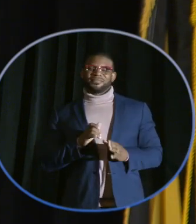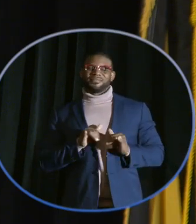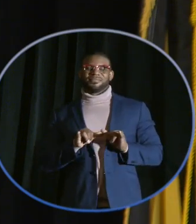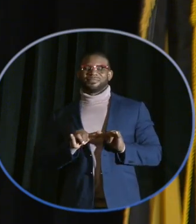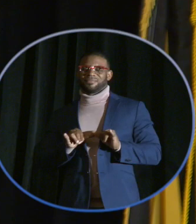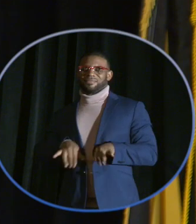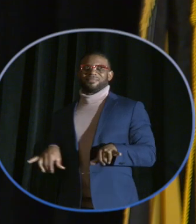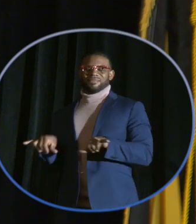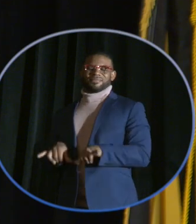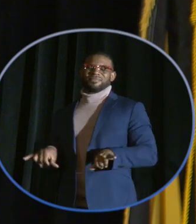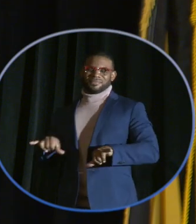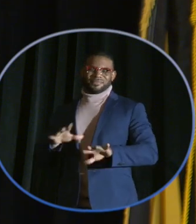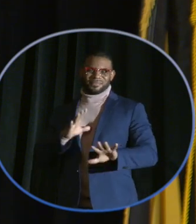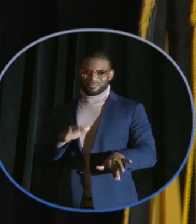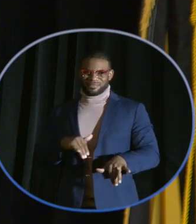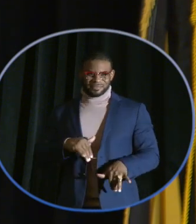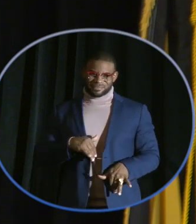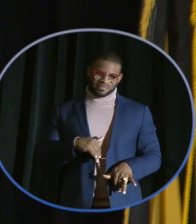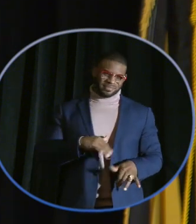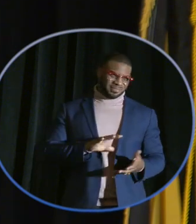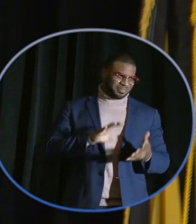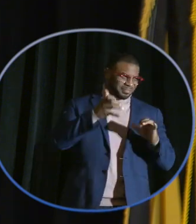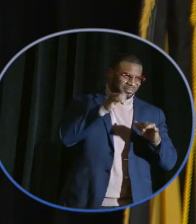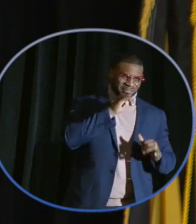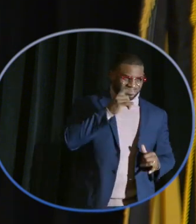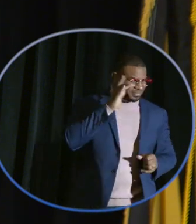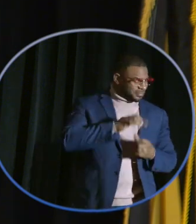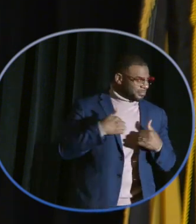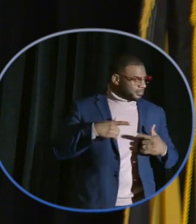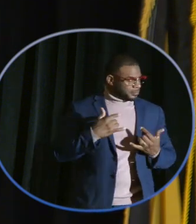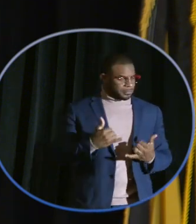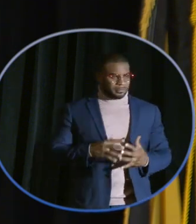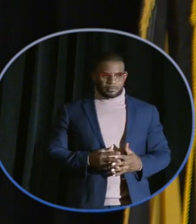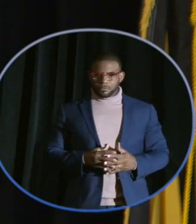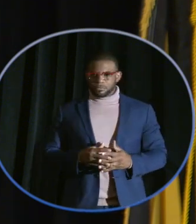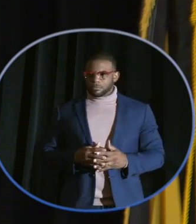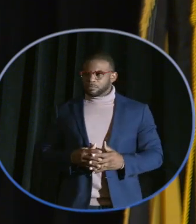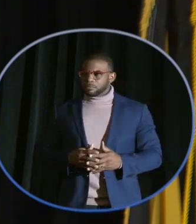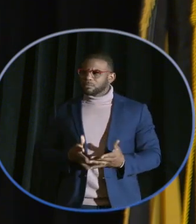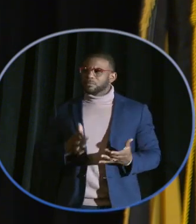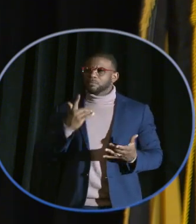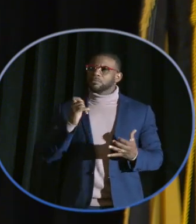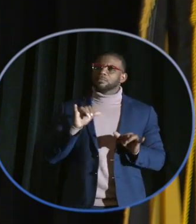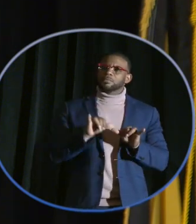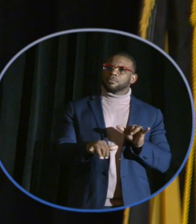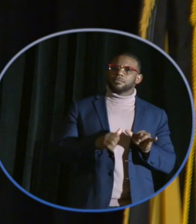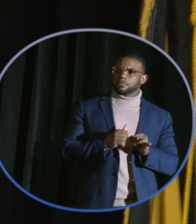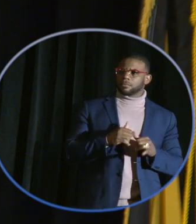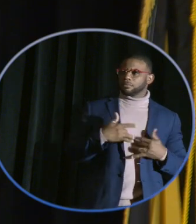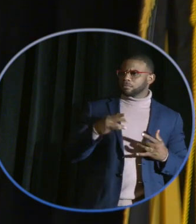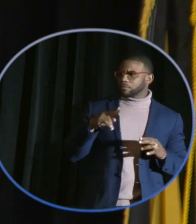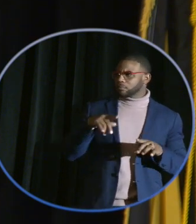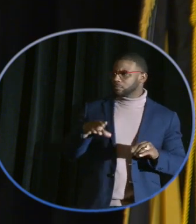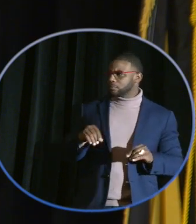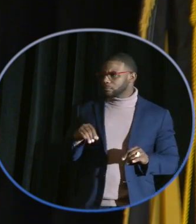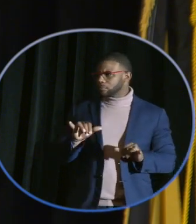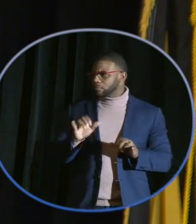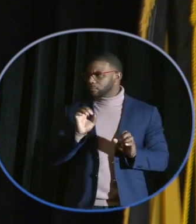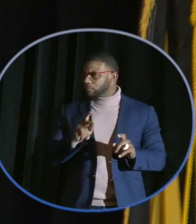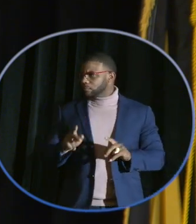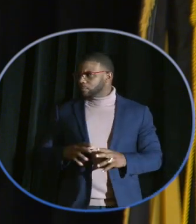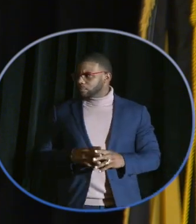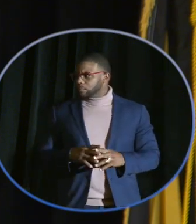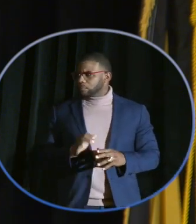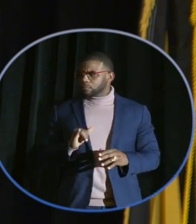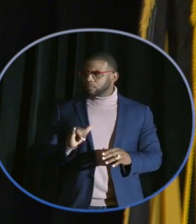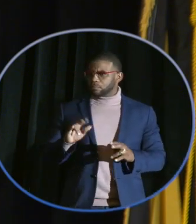the status quo. And there's a message in this for us today. Let's just stick with the status quo. It's going to be okay.